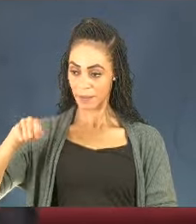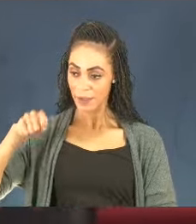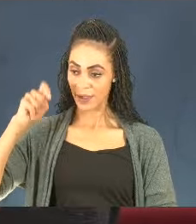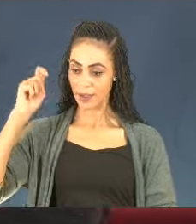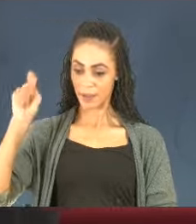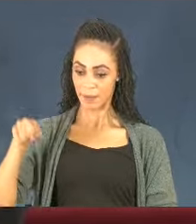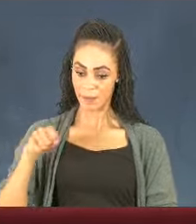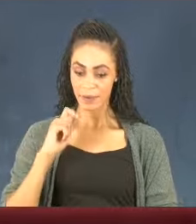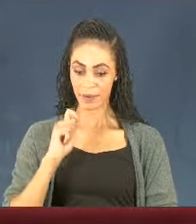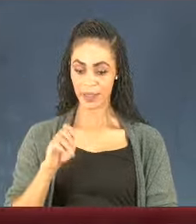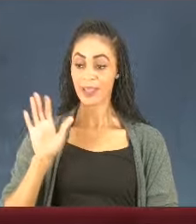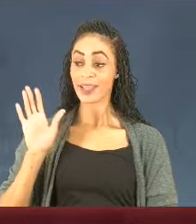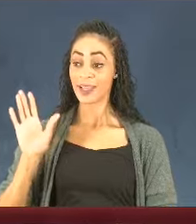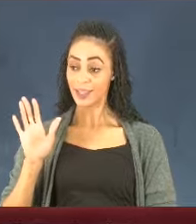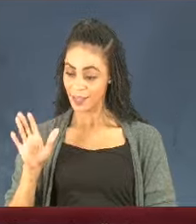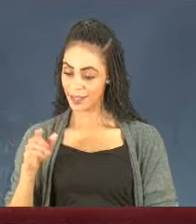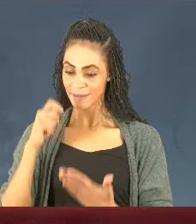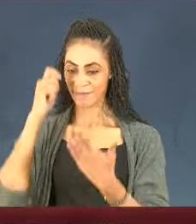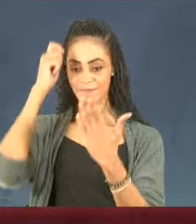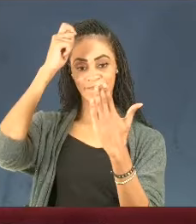he's putting all the details.